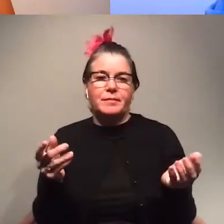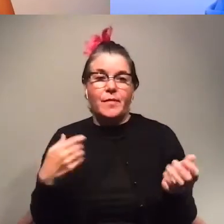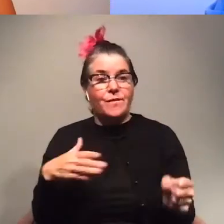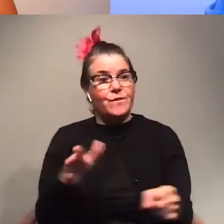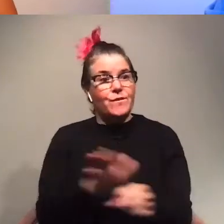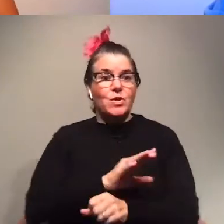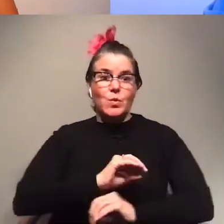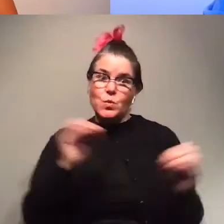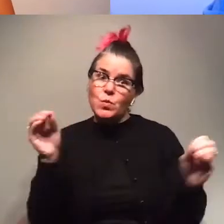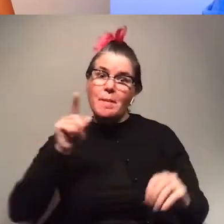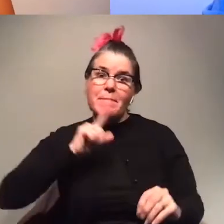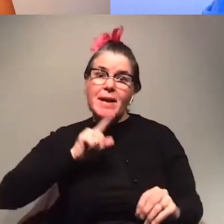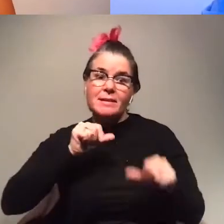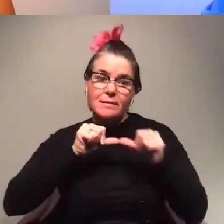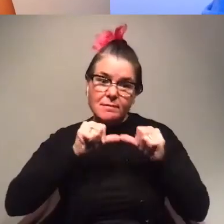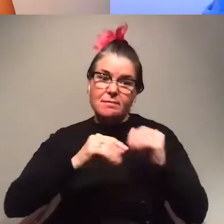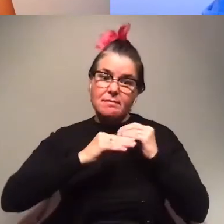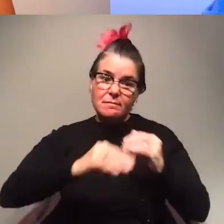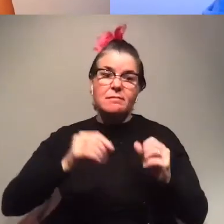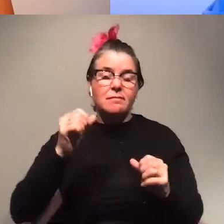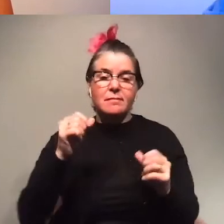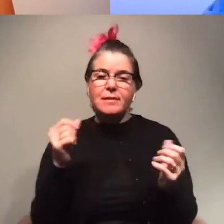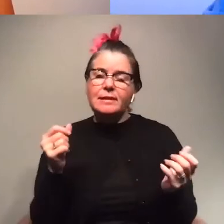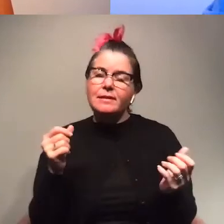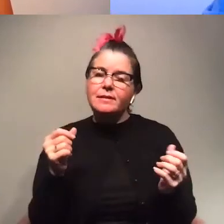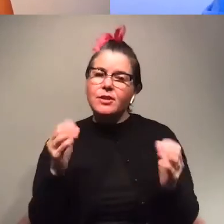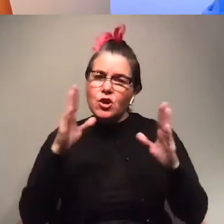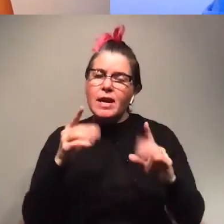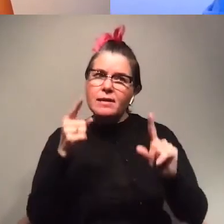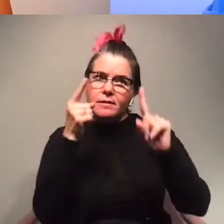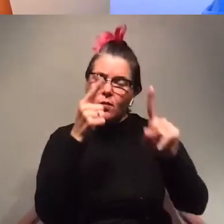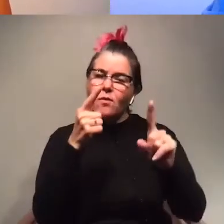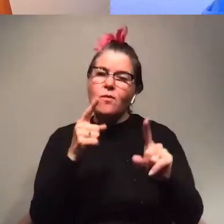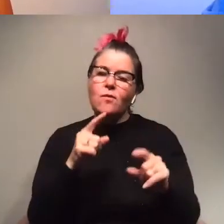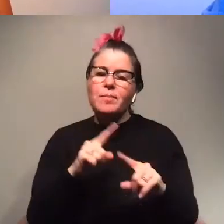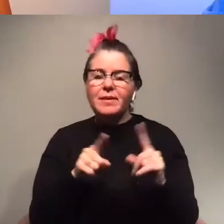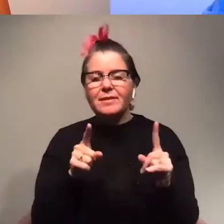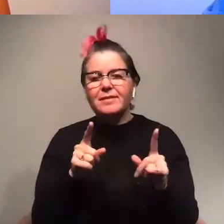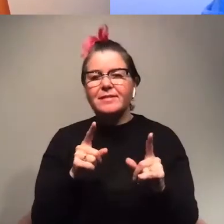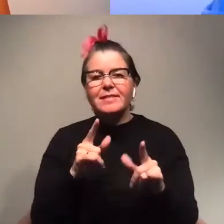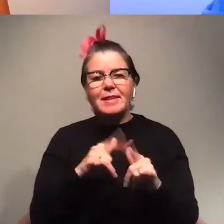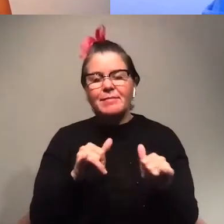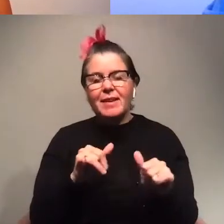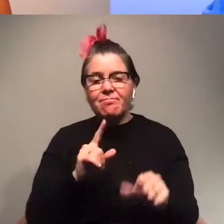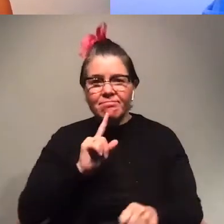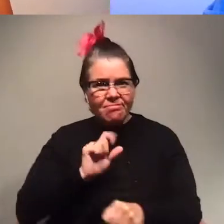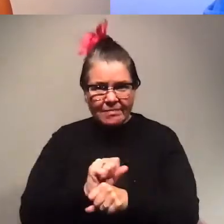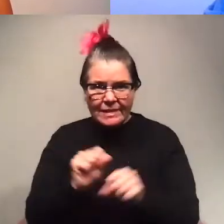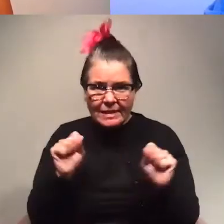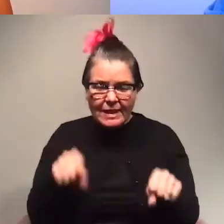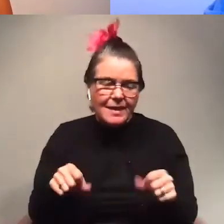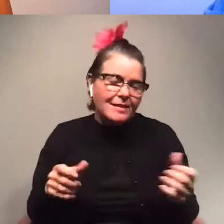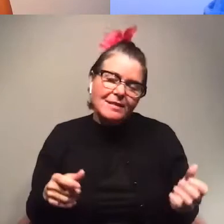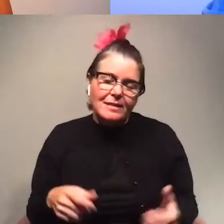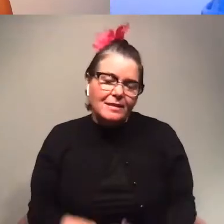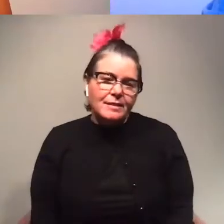plastic-free, sustainable warrior. And I think that those are great things to strive for, but sometimes aren't very realistic. And so really